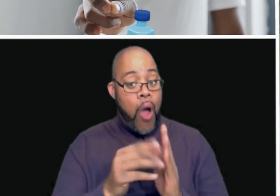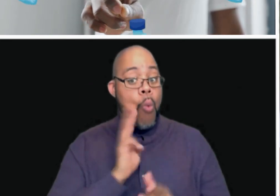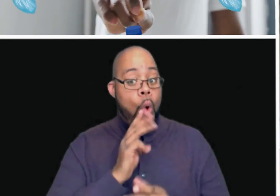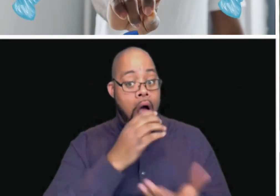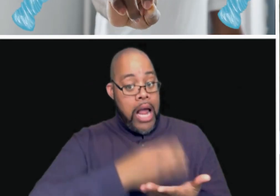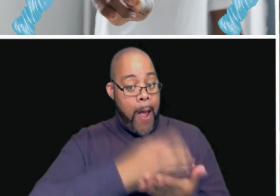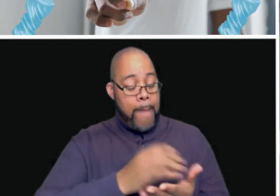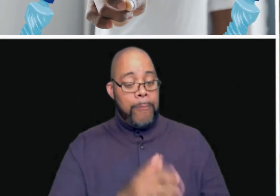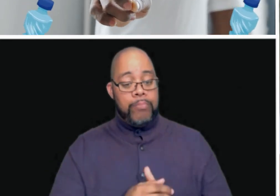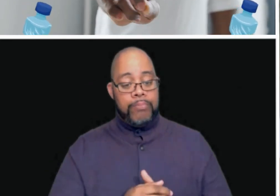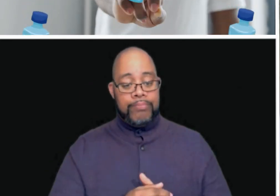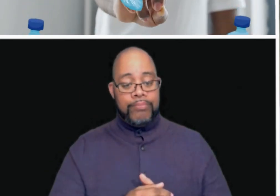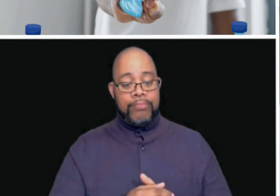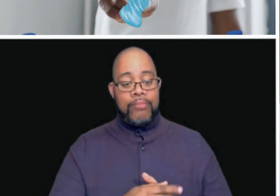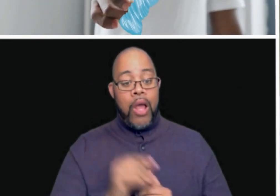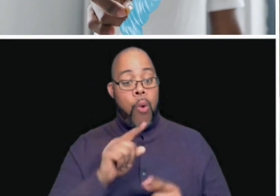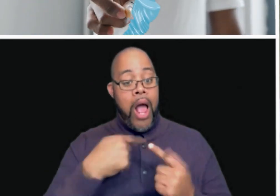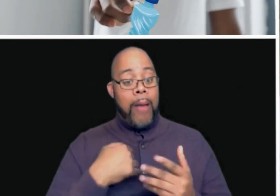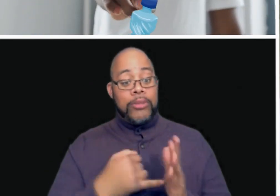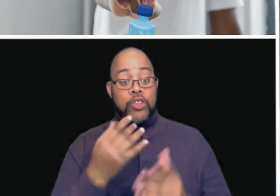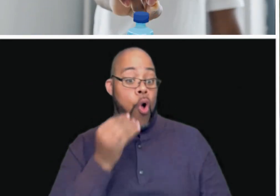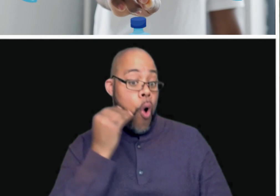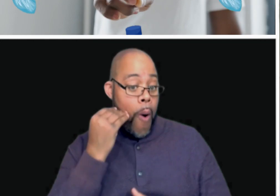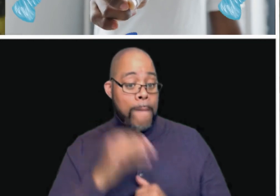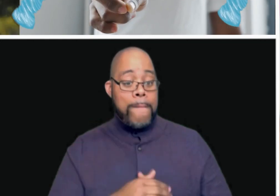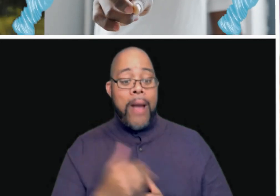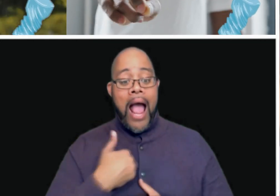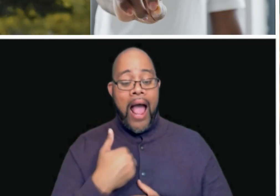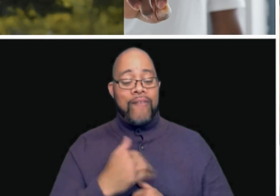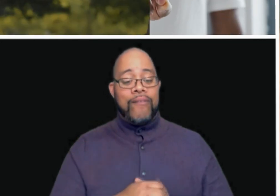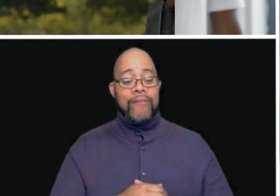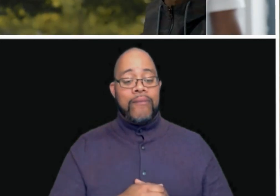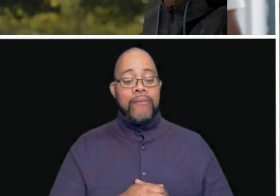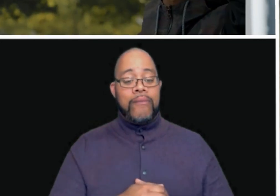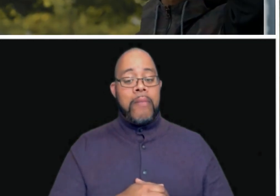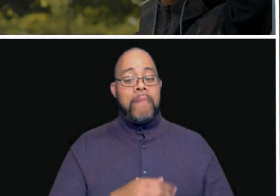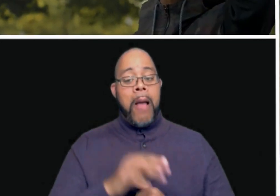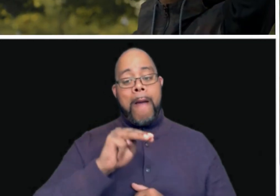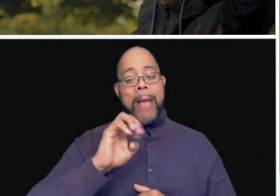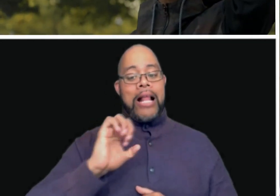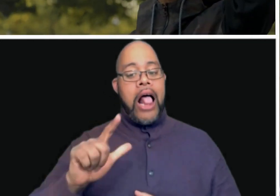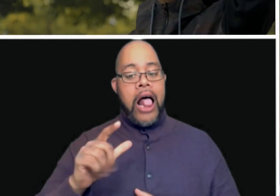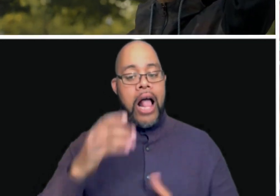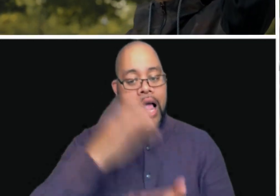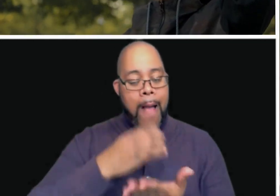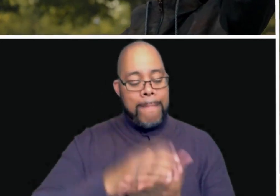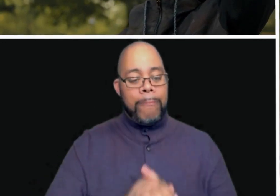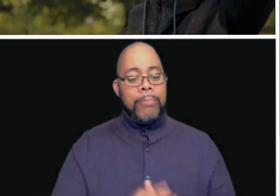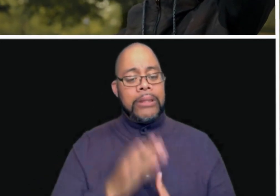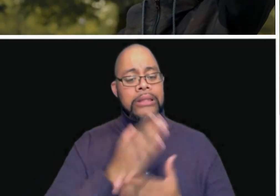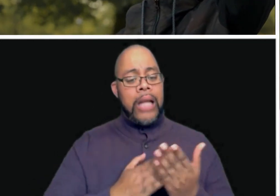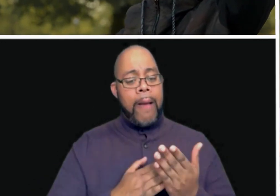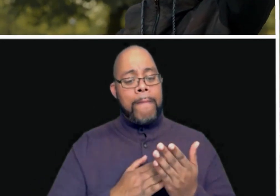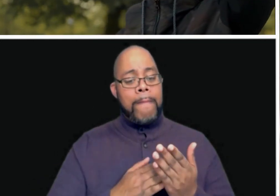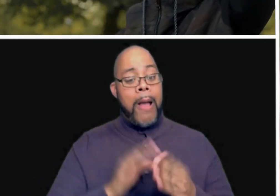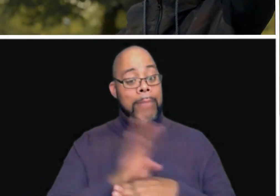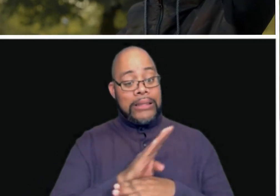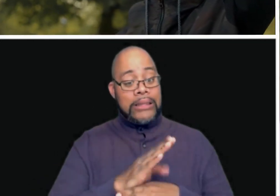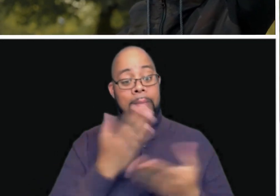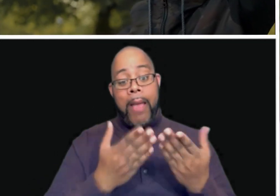reusable water cup with me, and even when I'm just at home, I have my metal cup. Now,